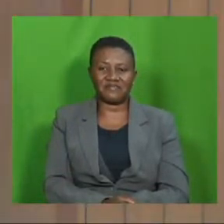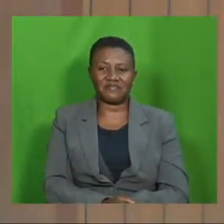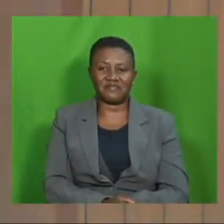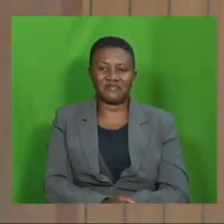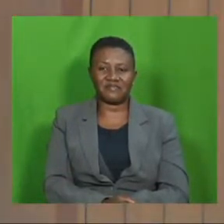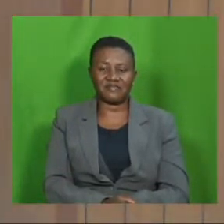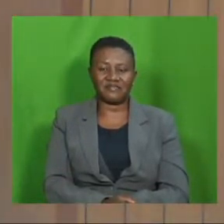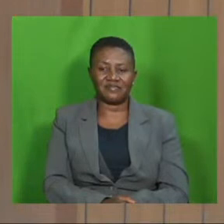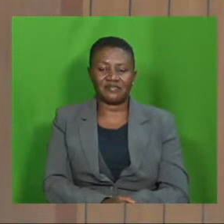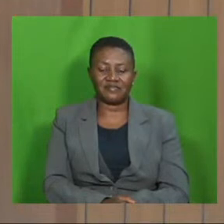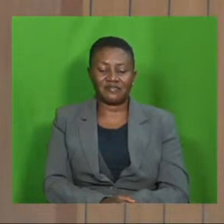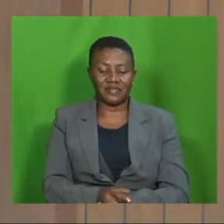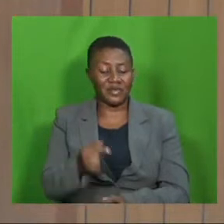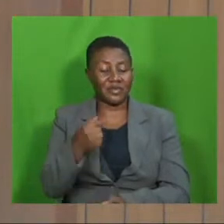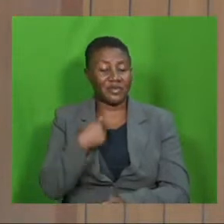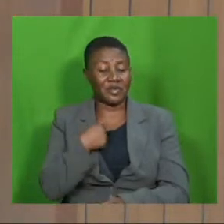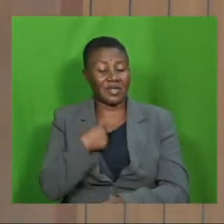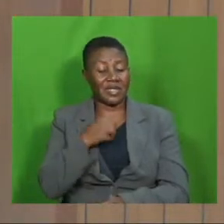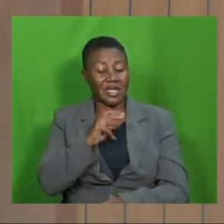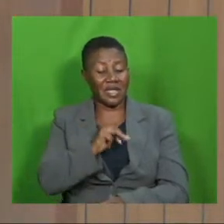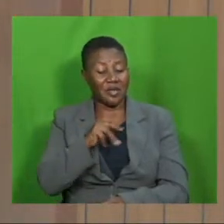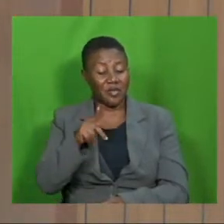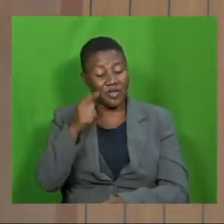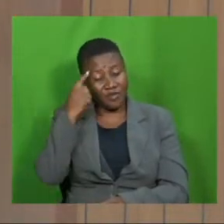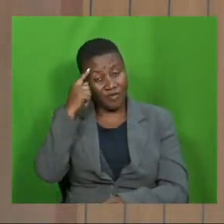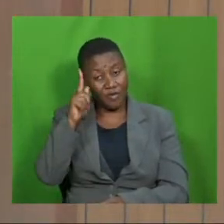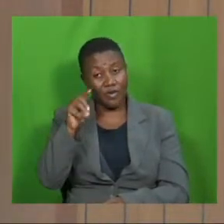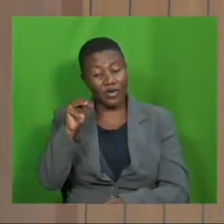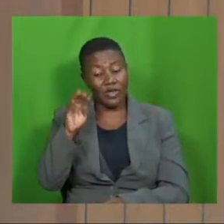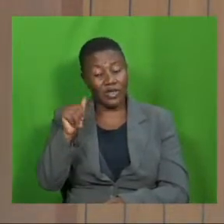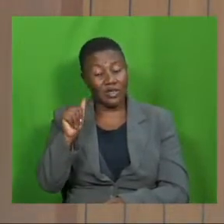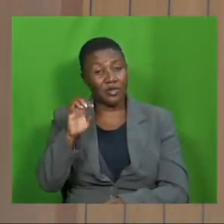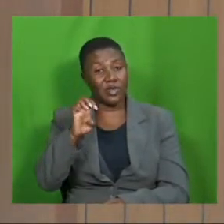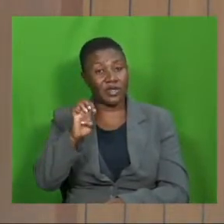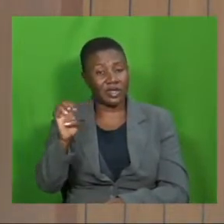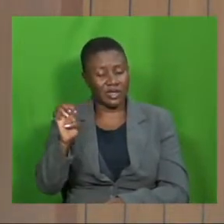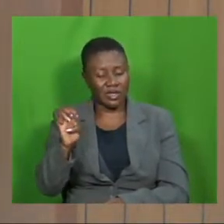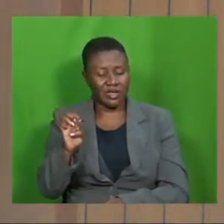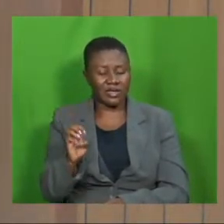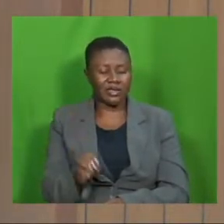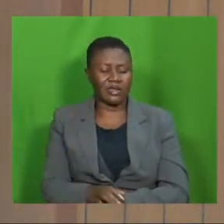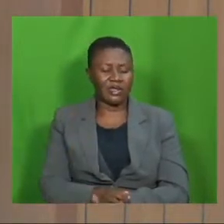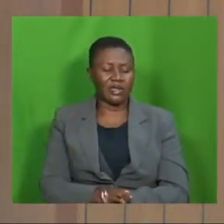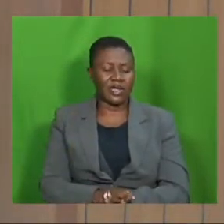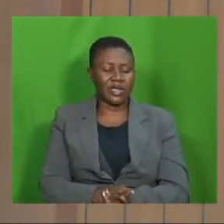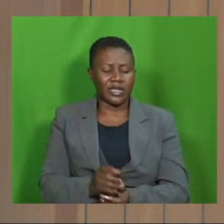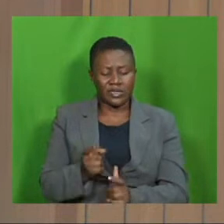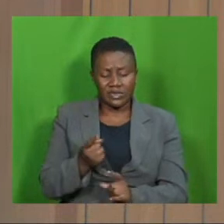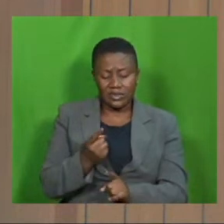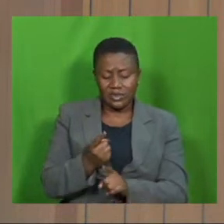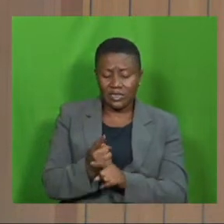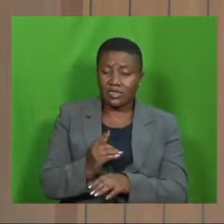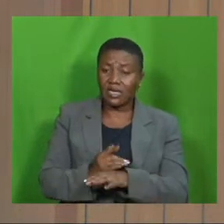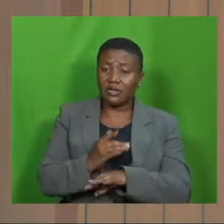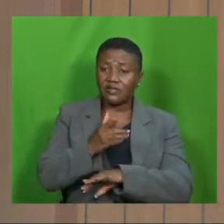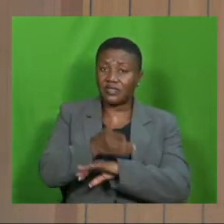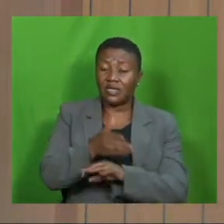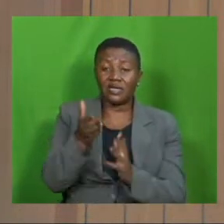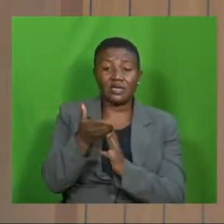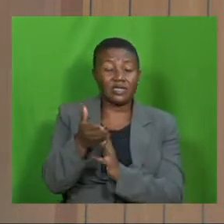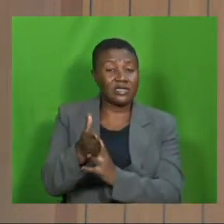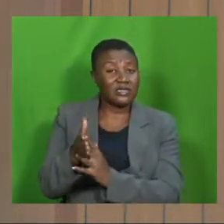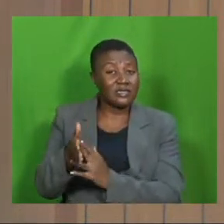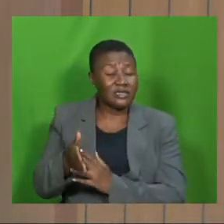I am the MP for Tema East, and soon after the distributions, the complaints